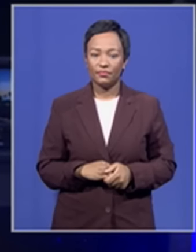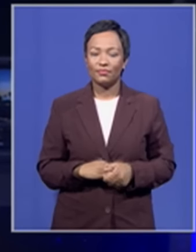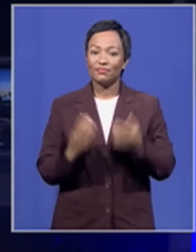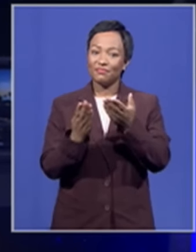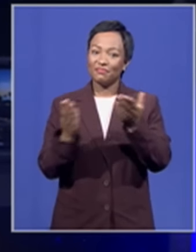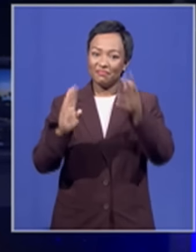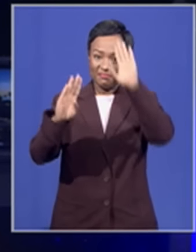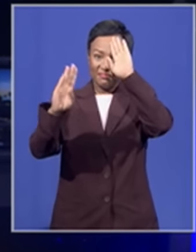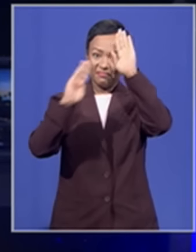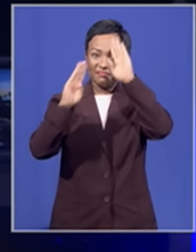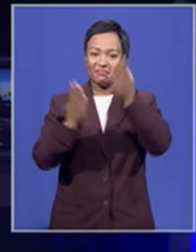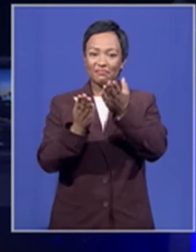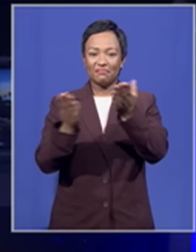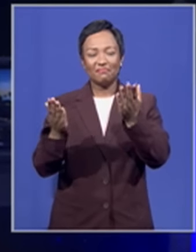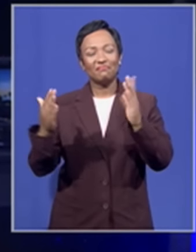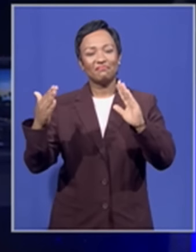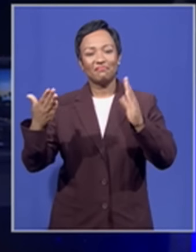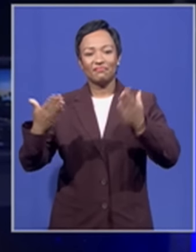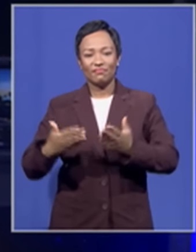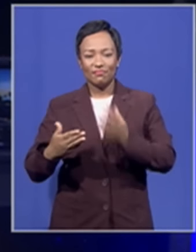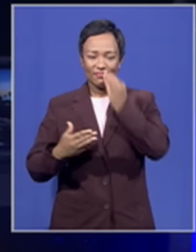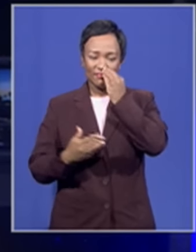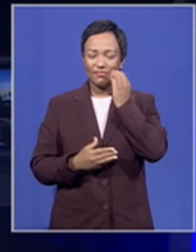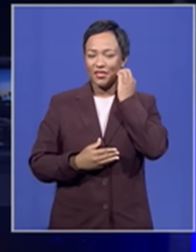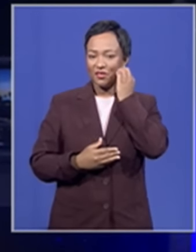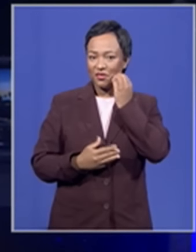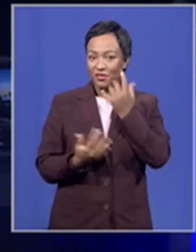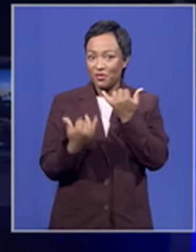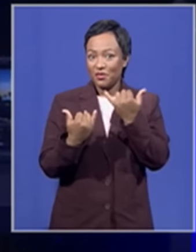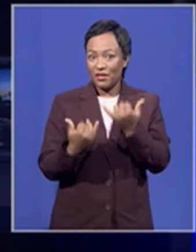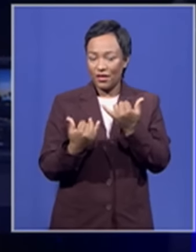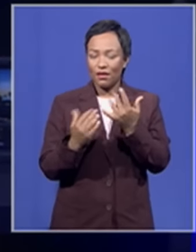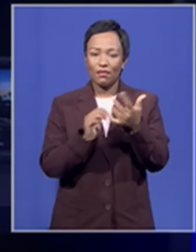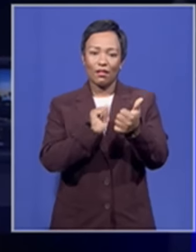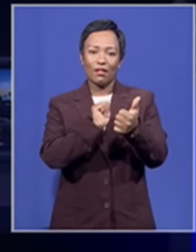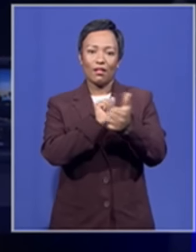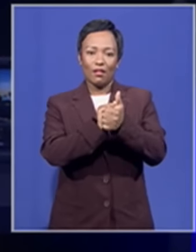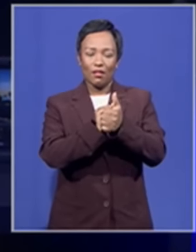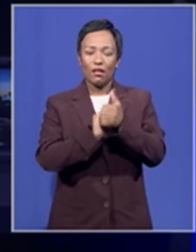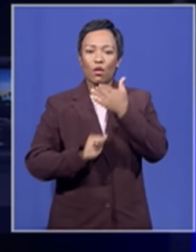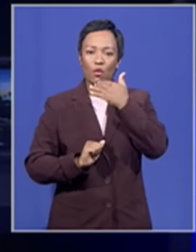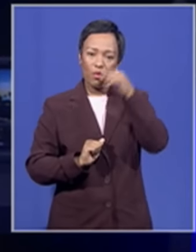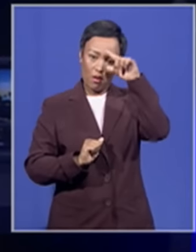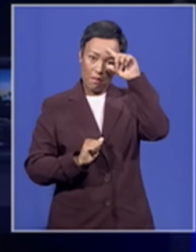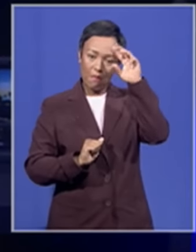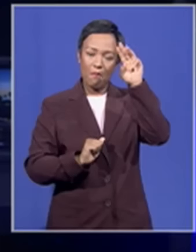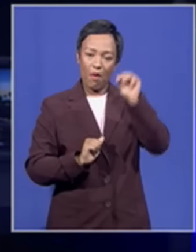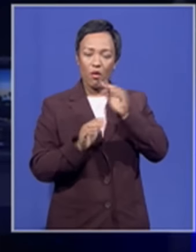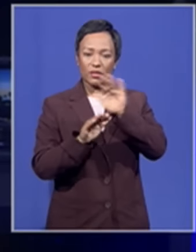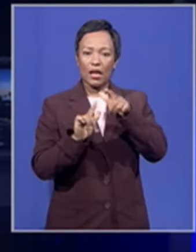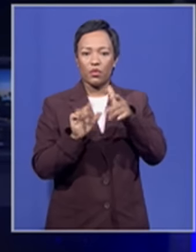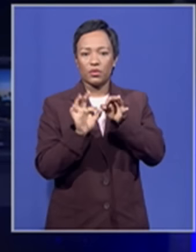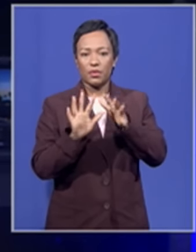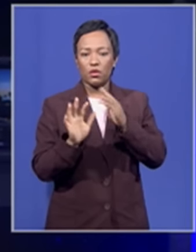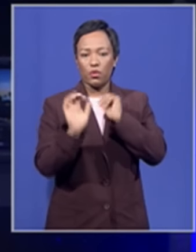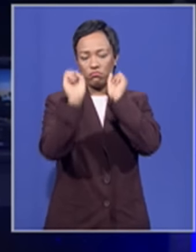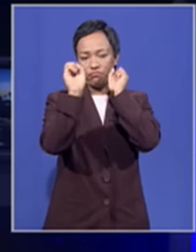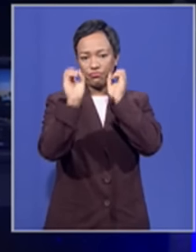Mohire o dumedisa re boele ro amohele kgasong ya ditaba tsa Sesotho kajeno. Mosebetsi mmoho le rona le Mpotime o tla o hasetsa tsona ka puo ya